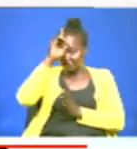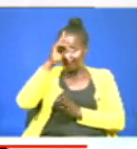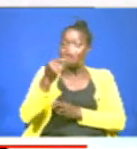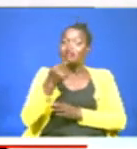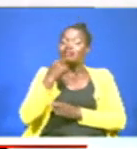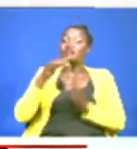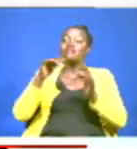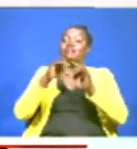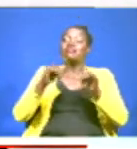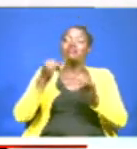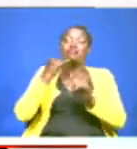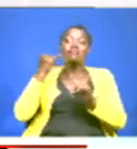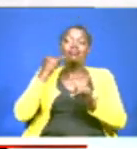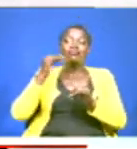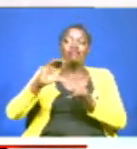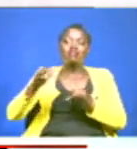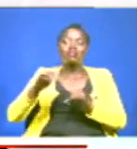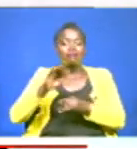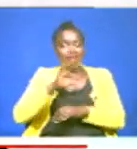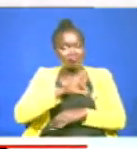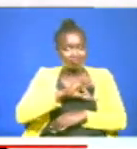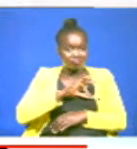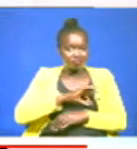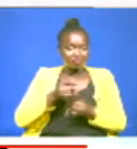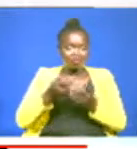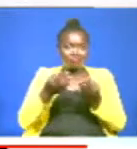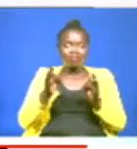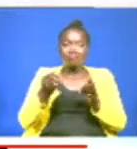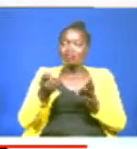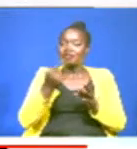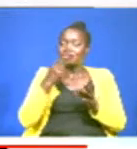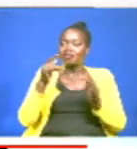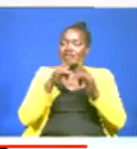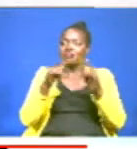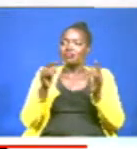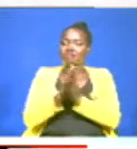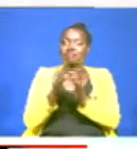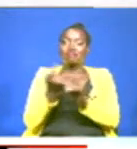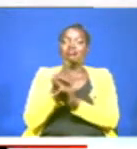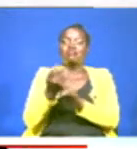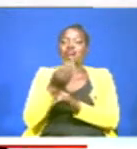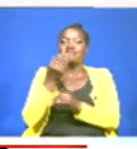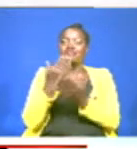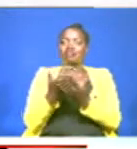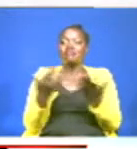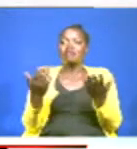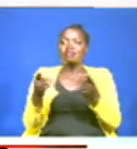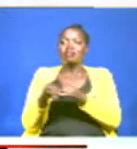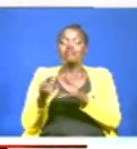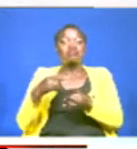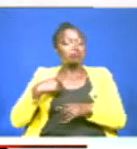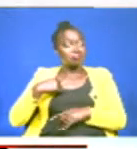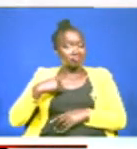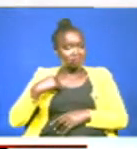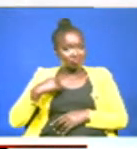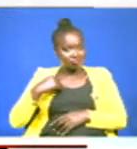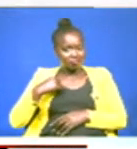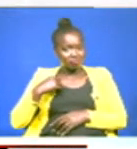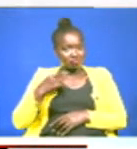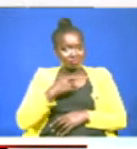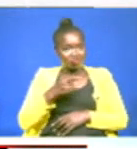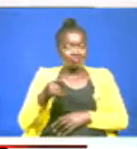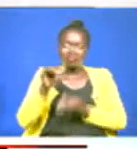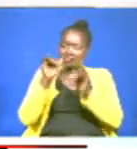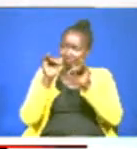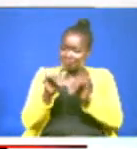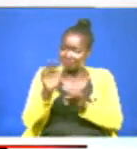County have benefited from free medical camp and assorted food items as well as clothing. The squatters who have resided in the